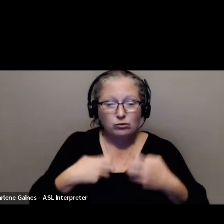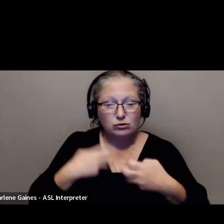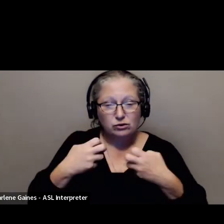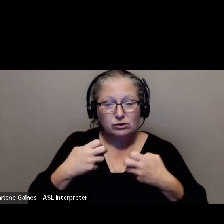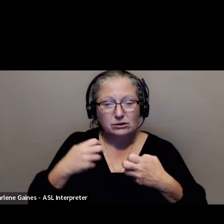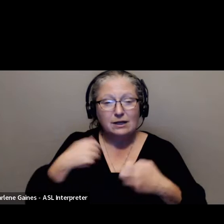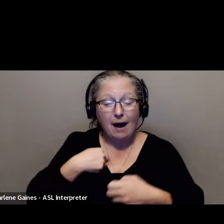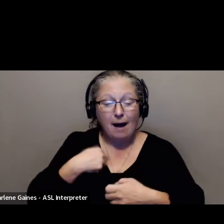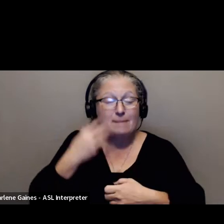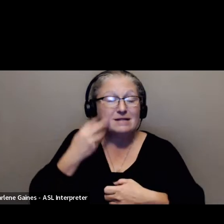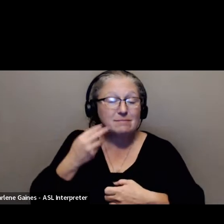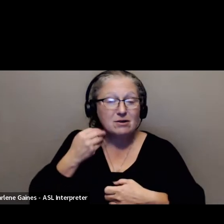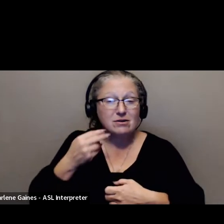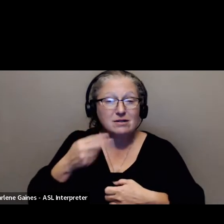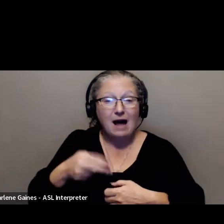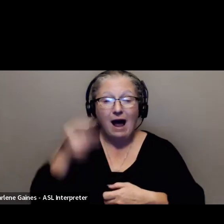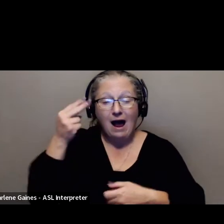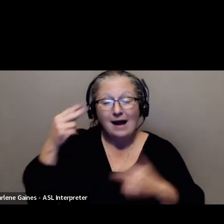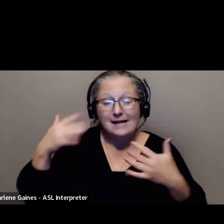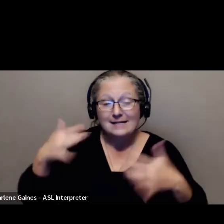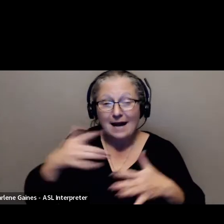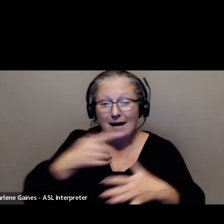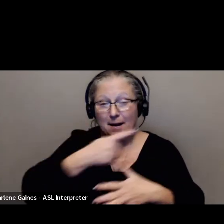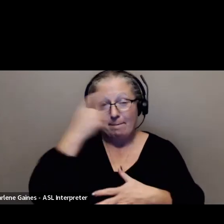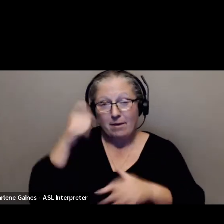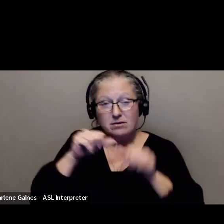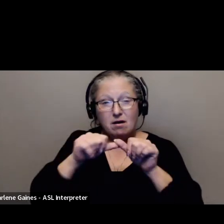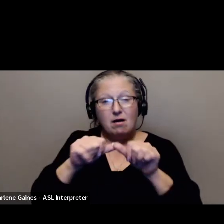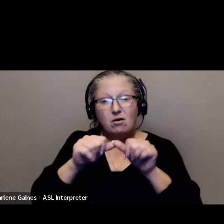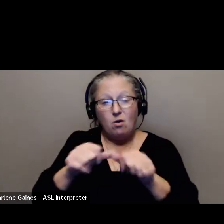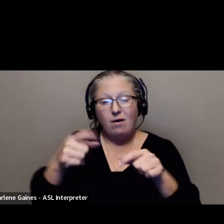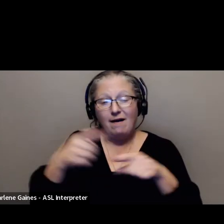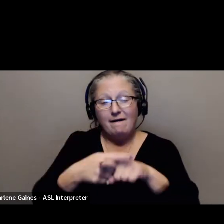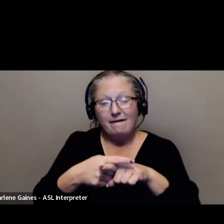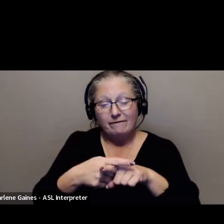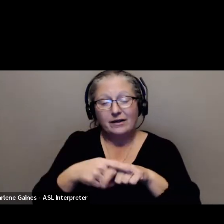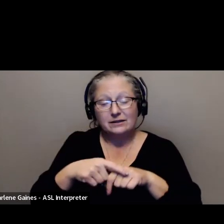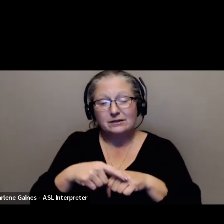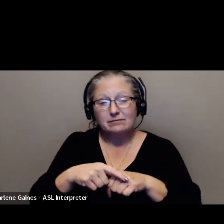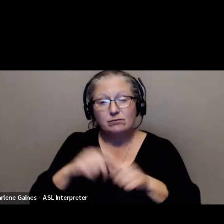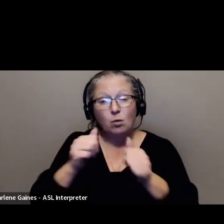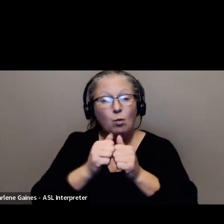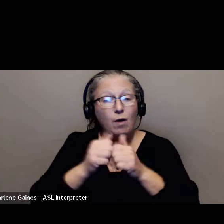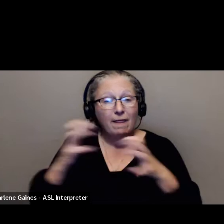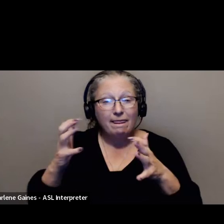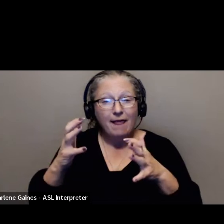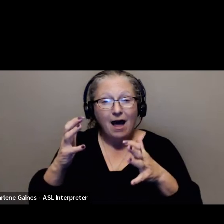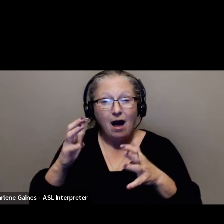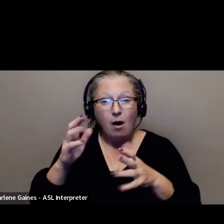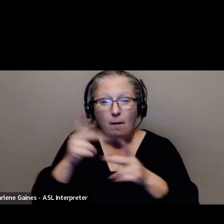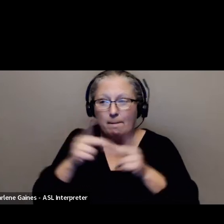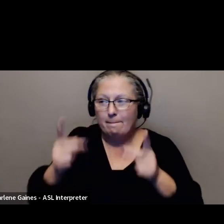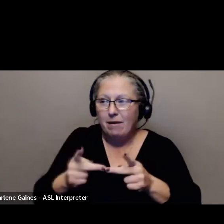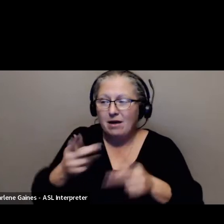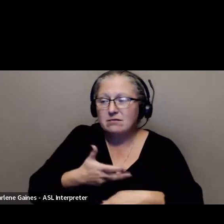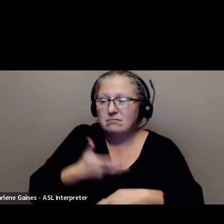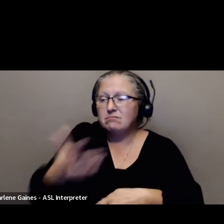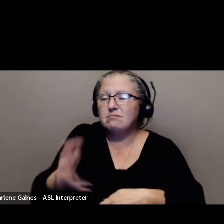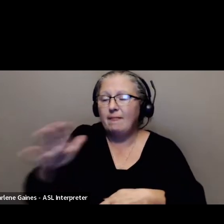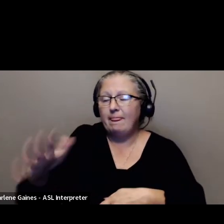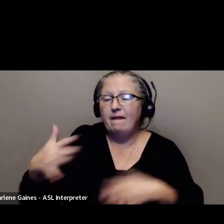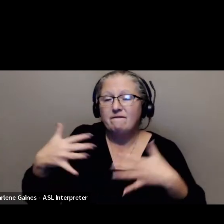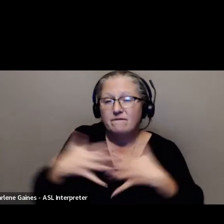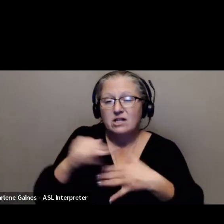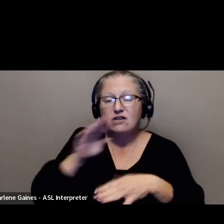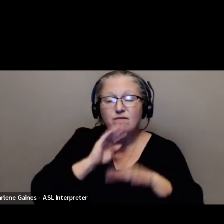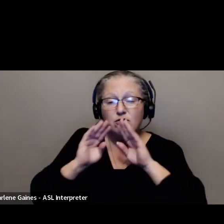are experiencing high anxiety due to the ongoing conflict. Without any outlet to voice their fears and